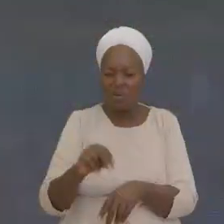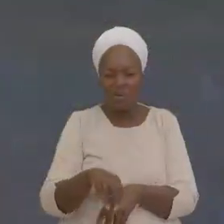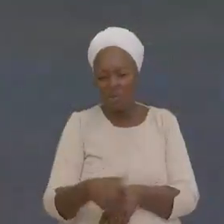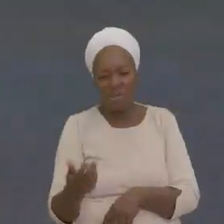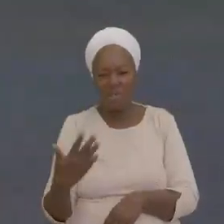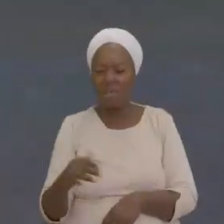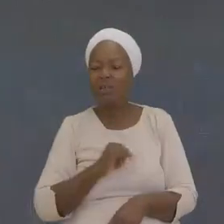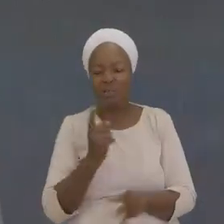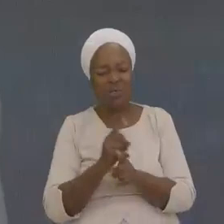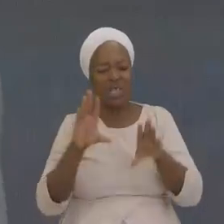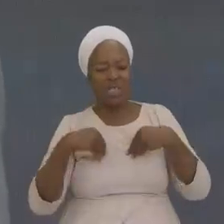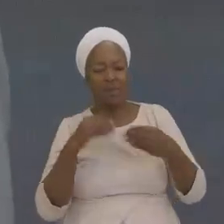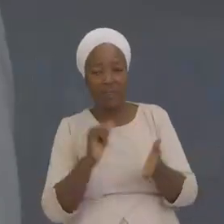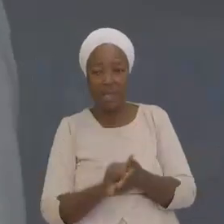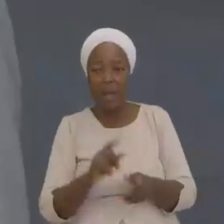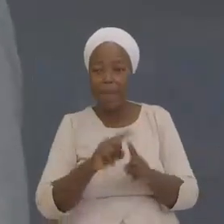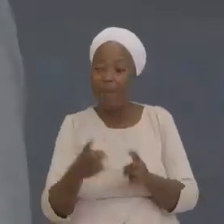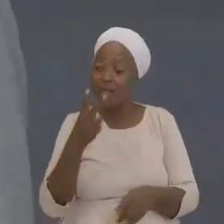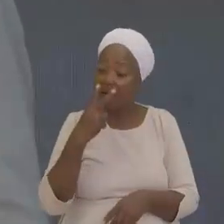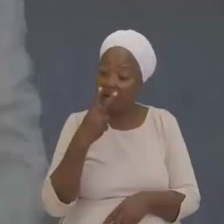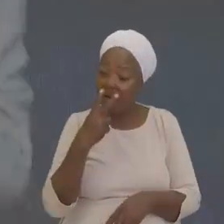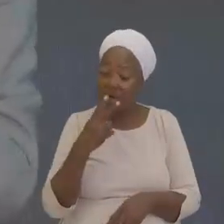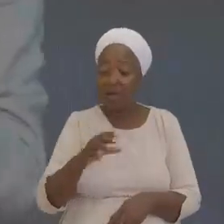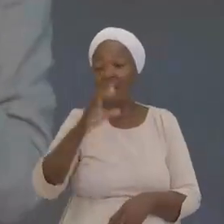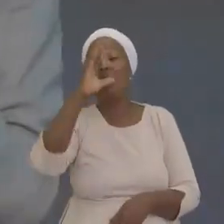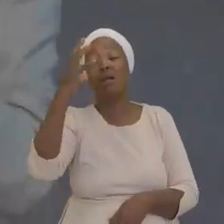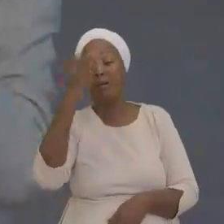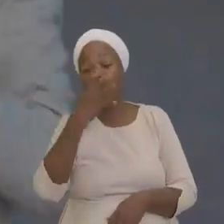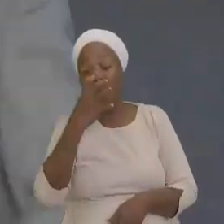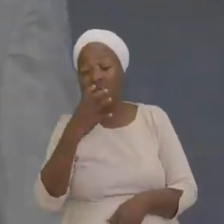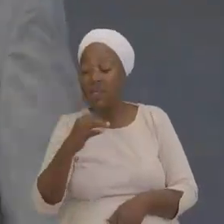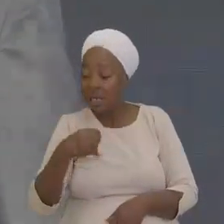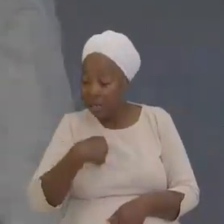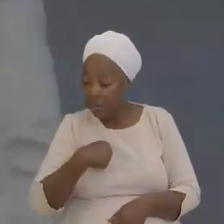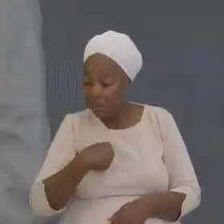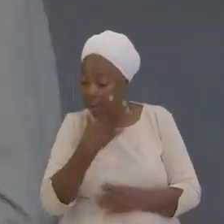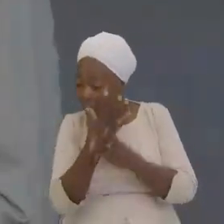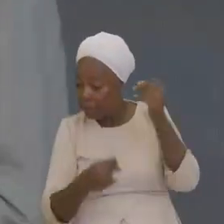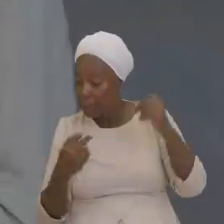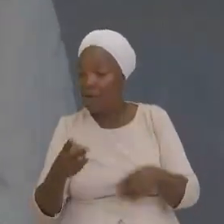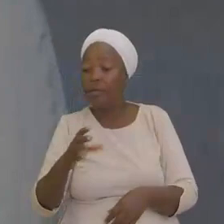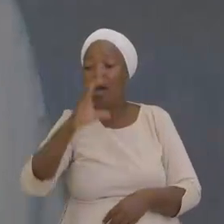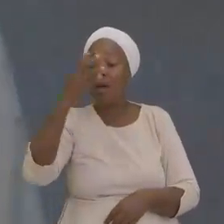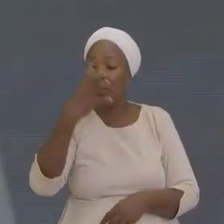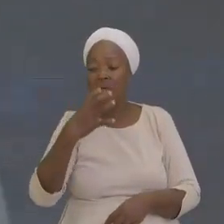that. But alcohol, absence of alcohol, I cannot tolerate.